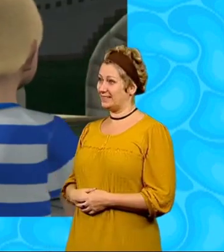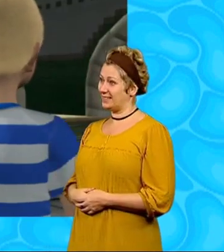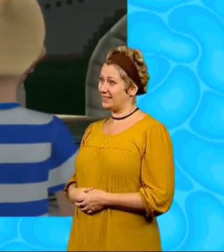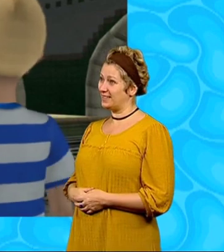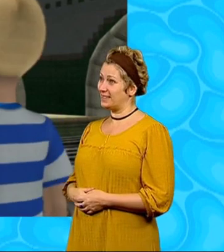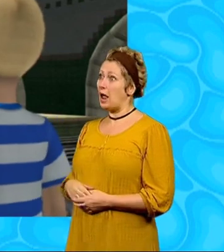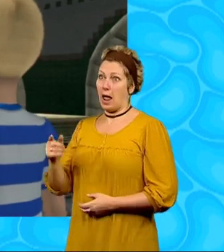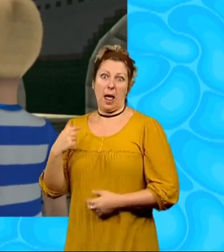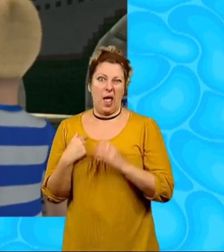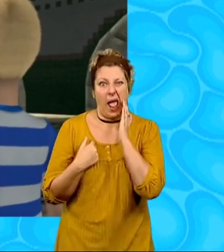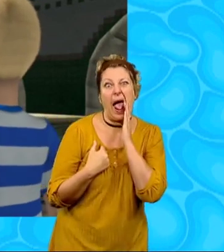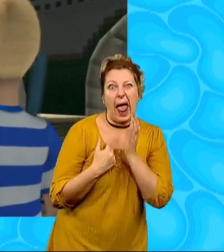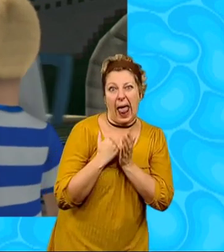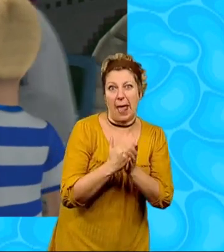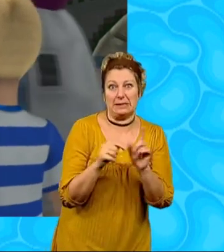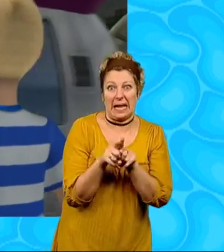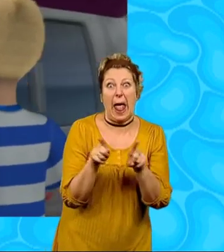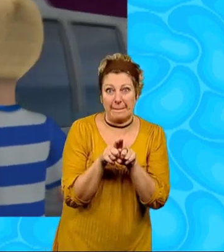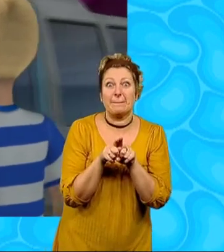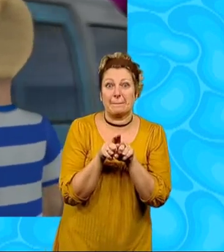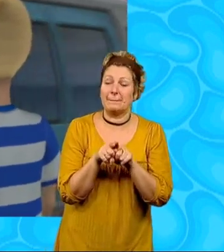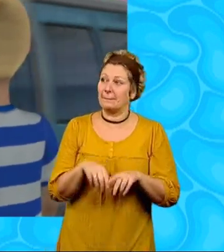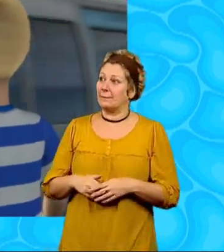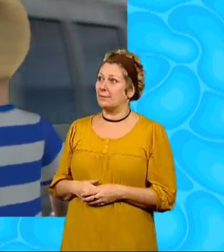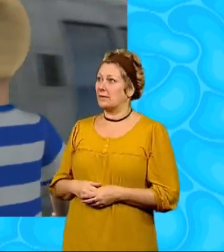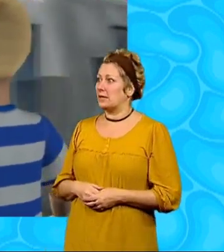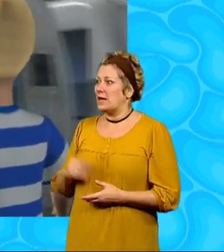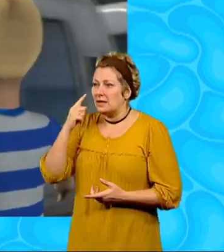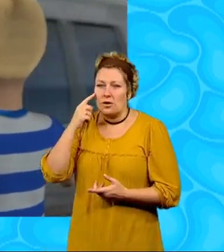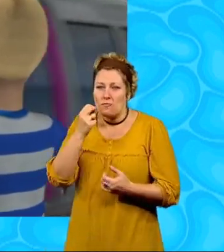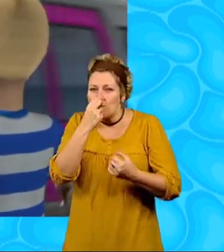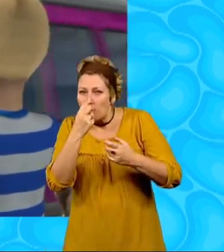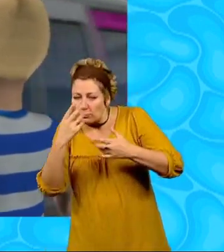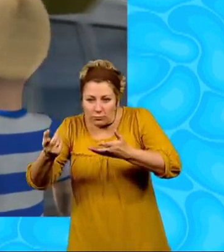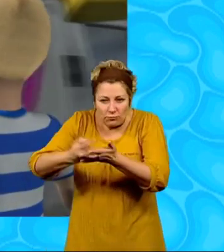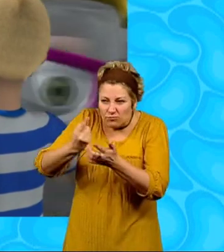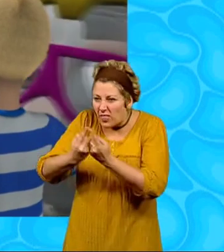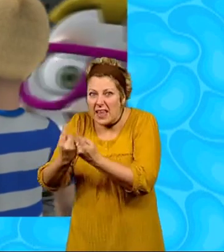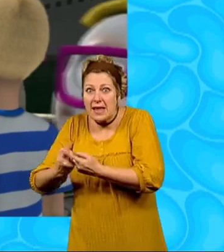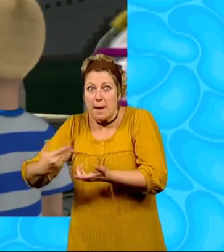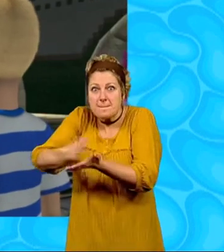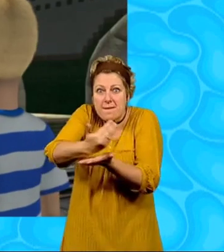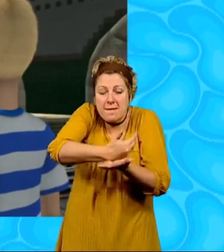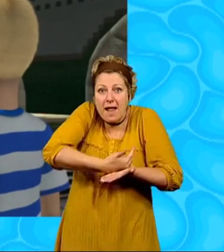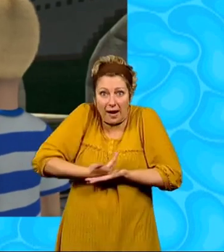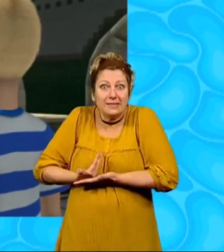We could help Uncle Ernie too. Yeah. Let's collect as much jumble as we can find.